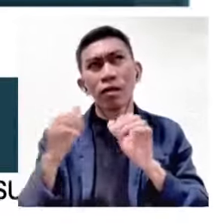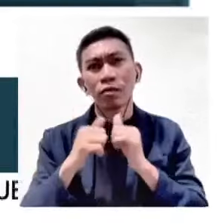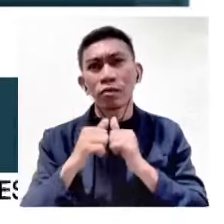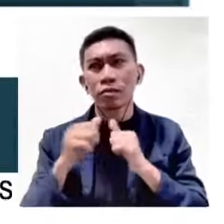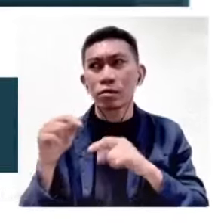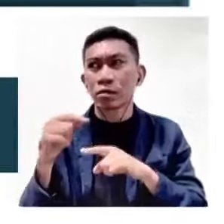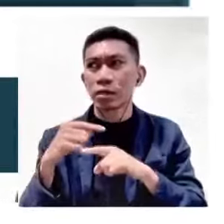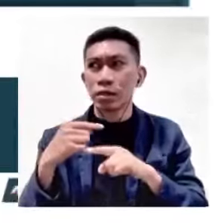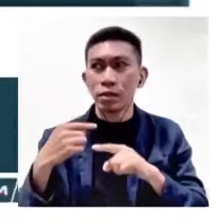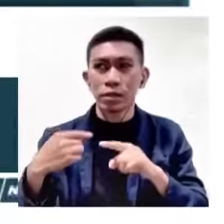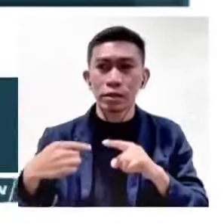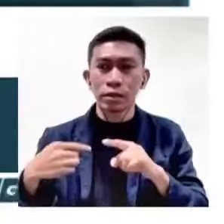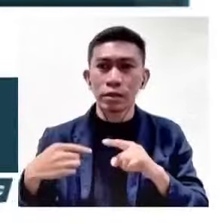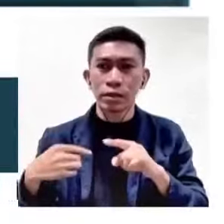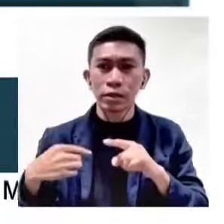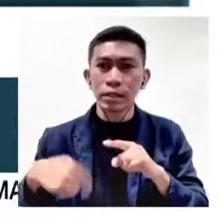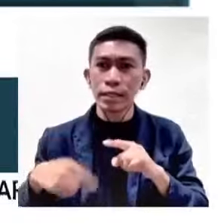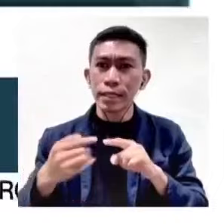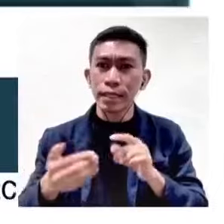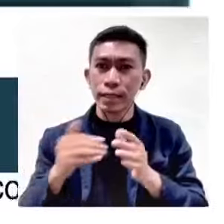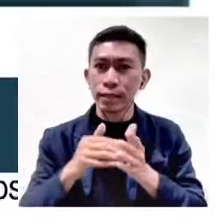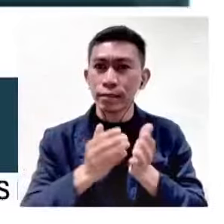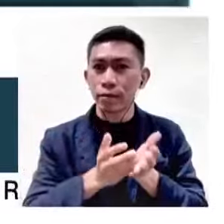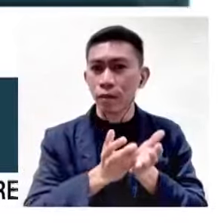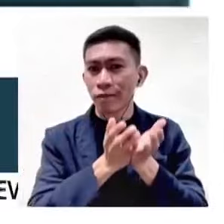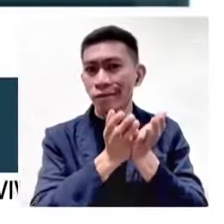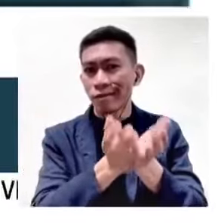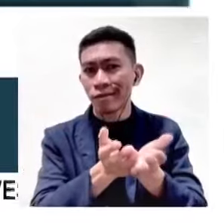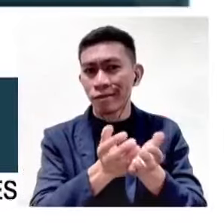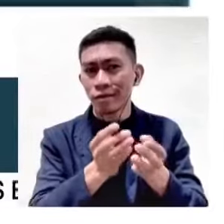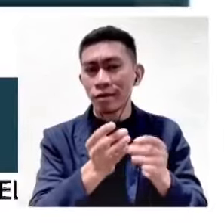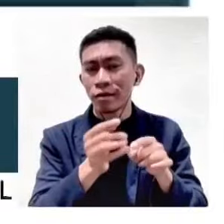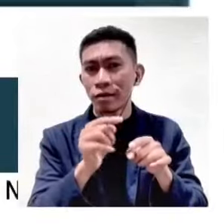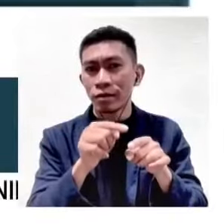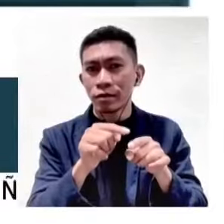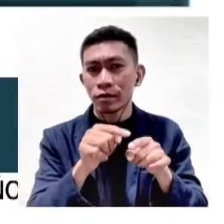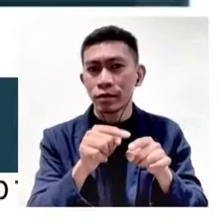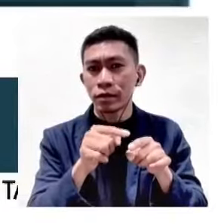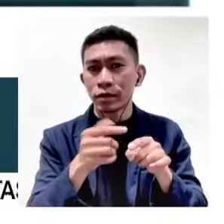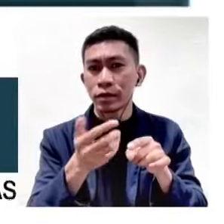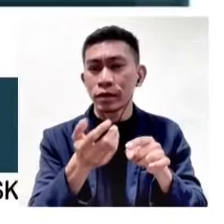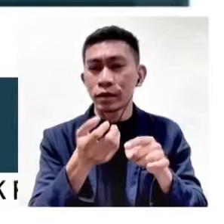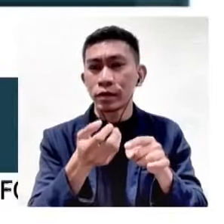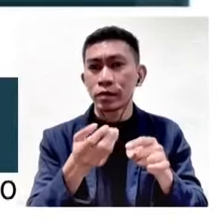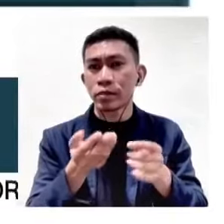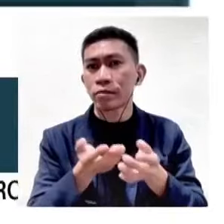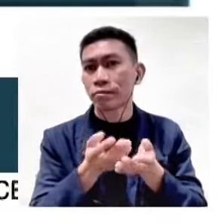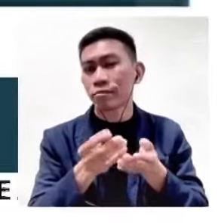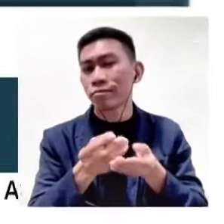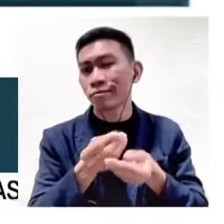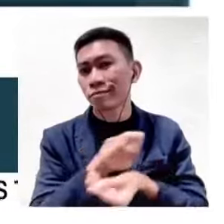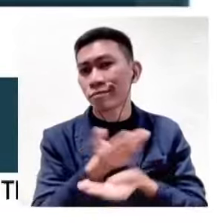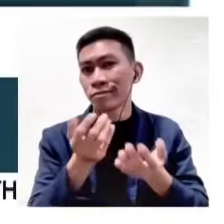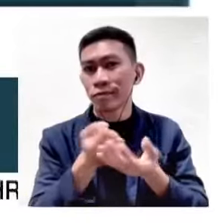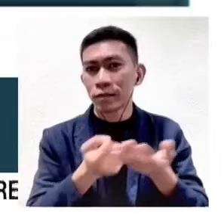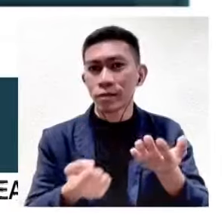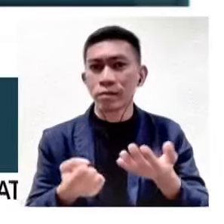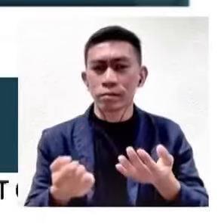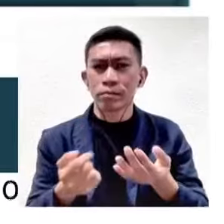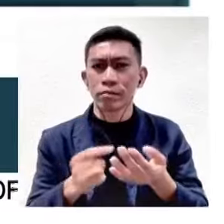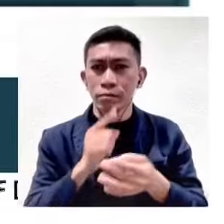to resupply an outpost. And I hope that the government, I'm sure they are going